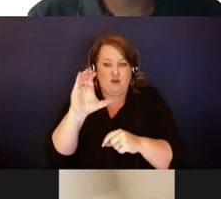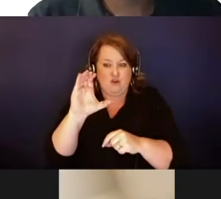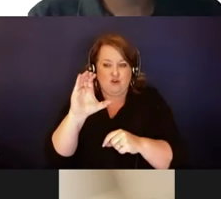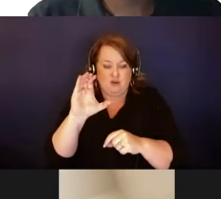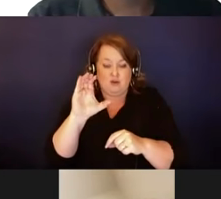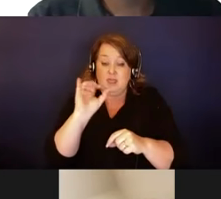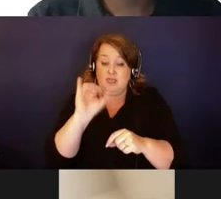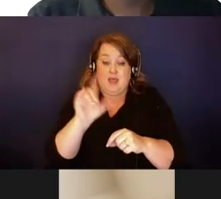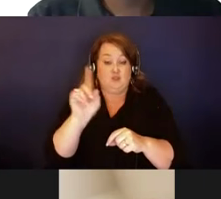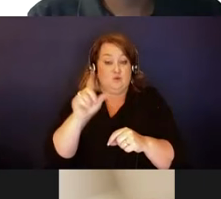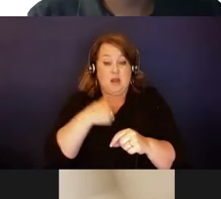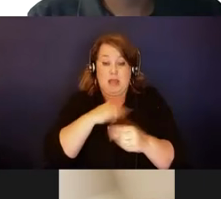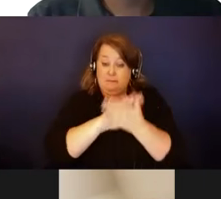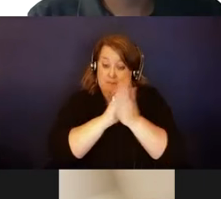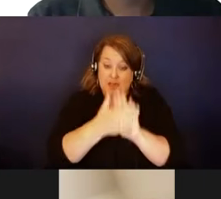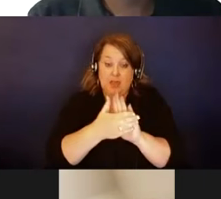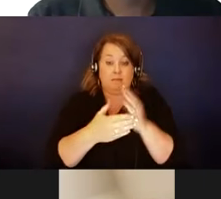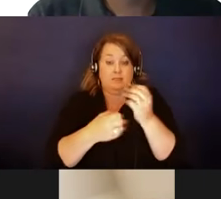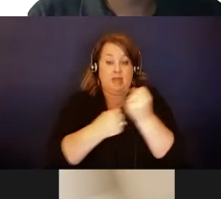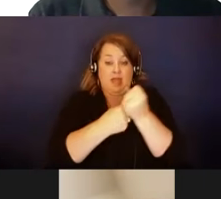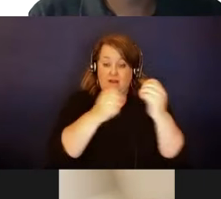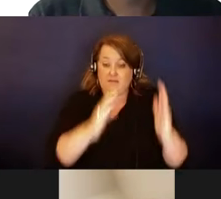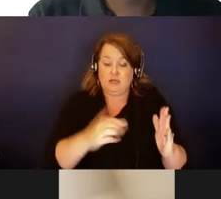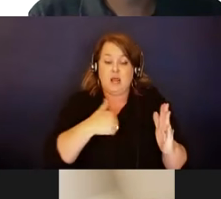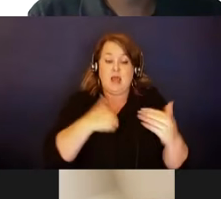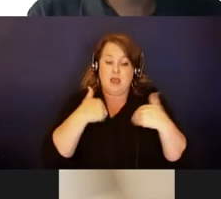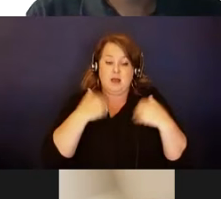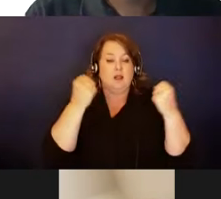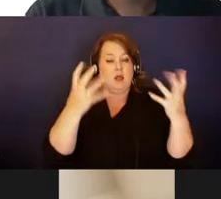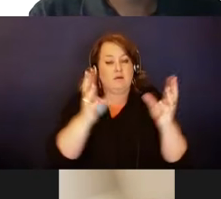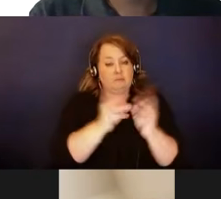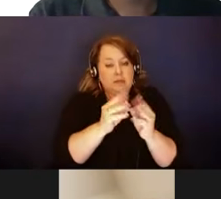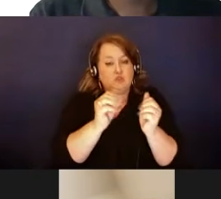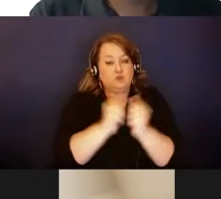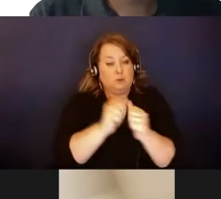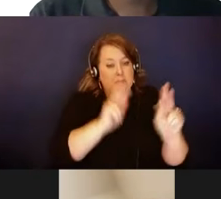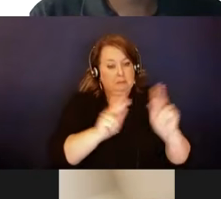when I became a self-advocate mainly. I had a lot of meetings with other people and other groups.